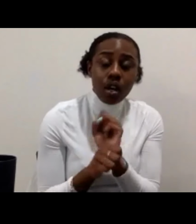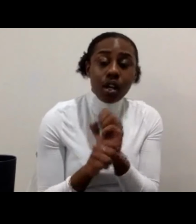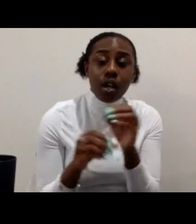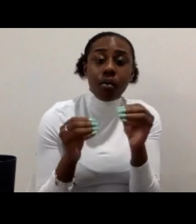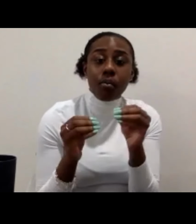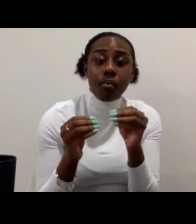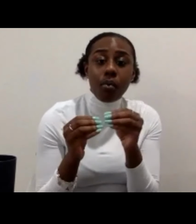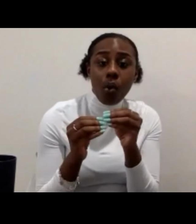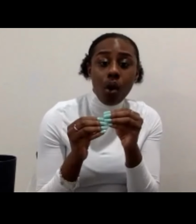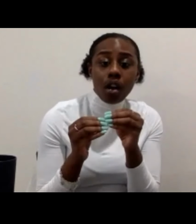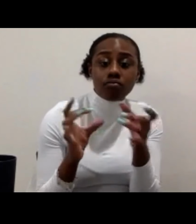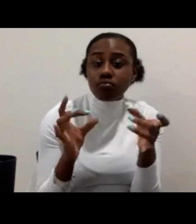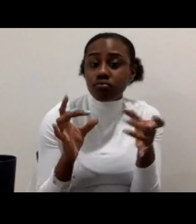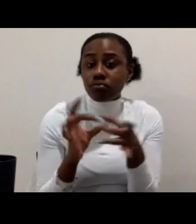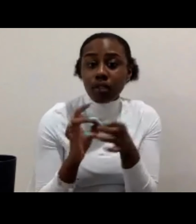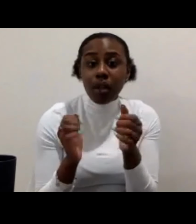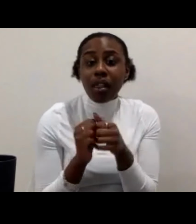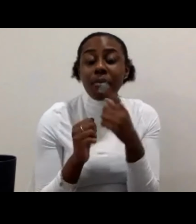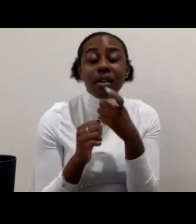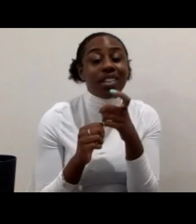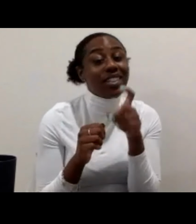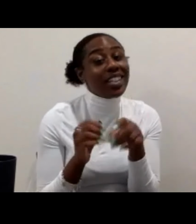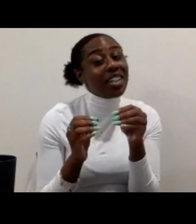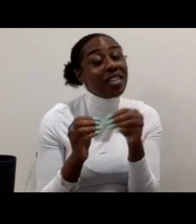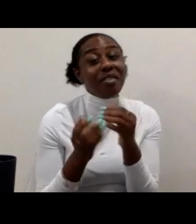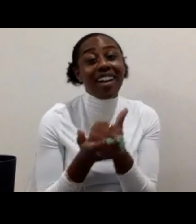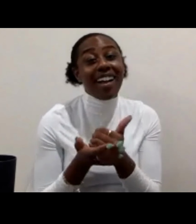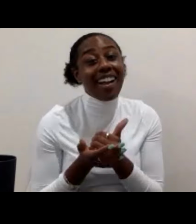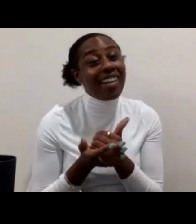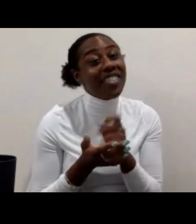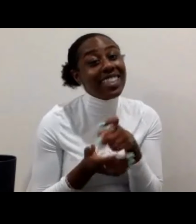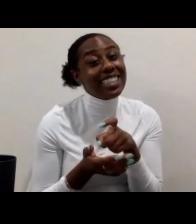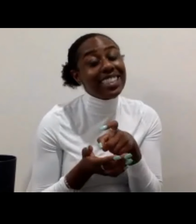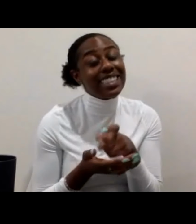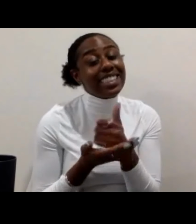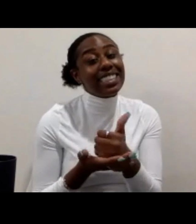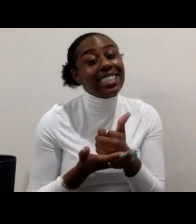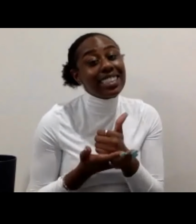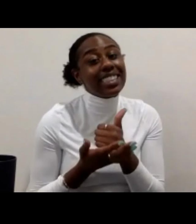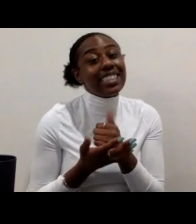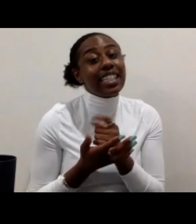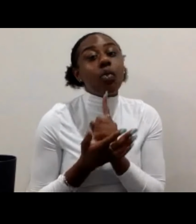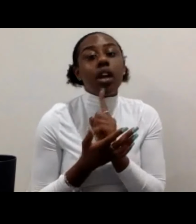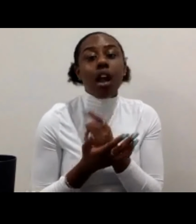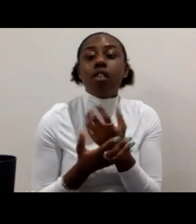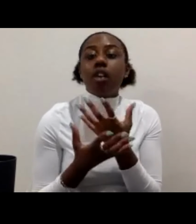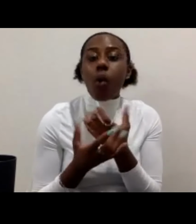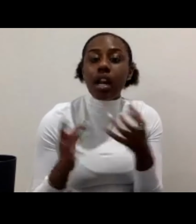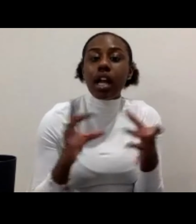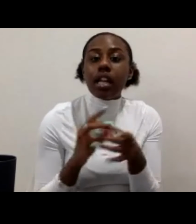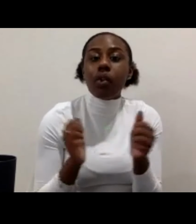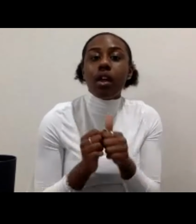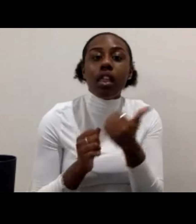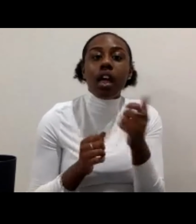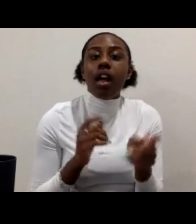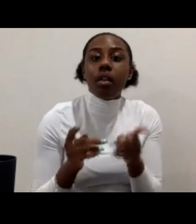on? Because we could sure use the help. And we sure want to connect with like other people on the ground too.